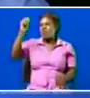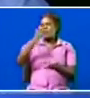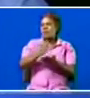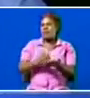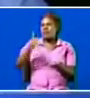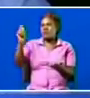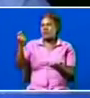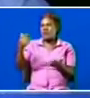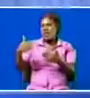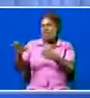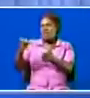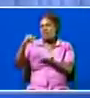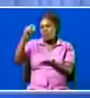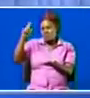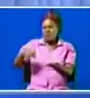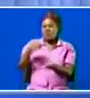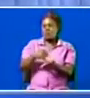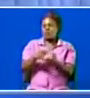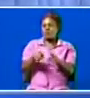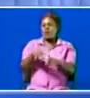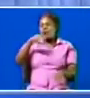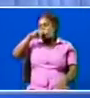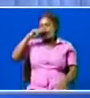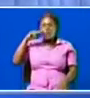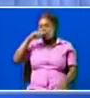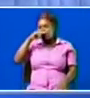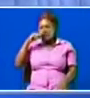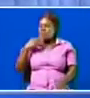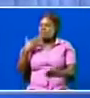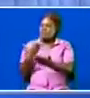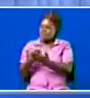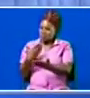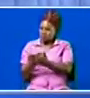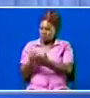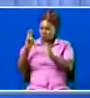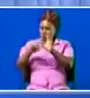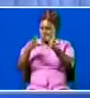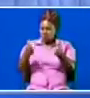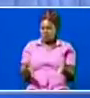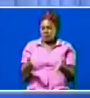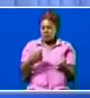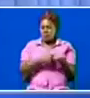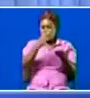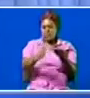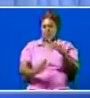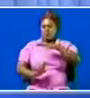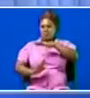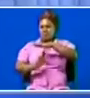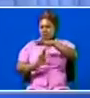Kenya. Thank you, Sir Musalia Mudavadi, for making time to join us here on Weekend